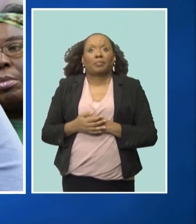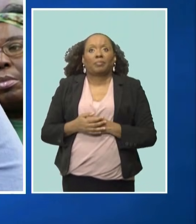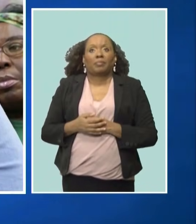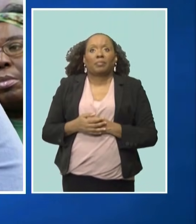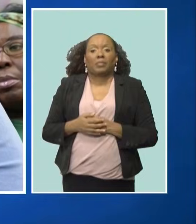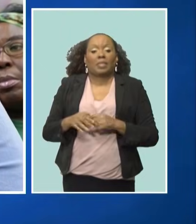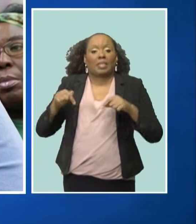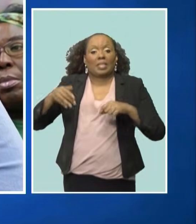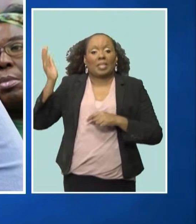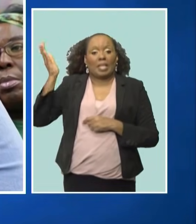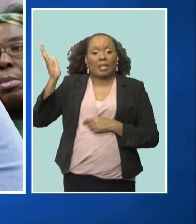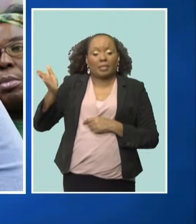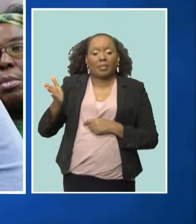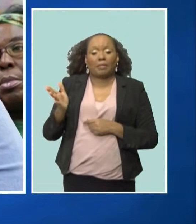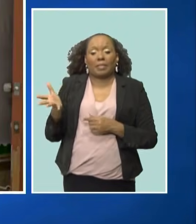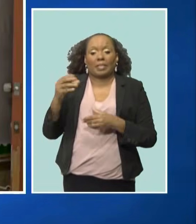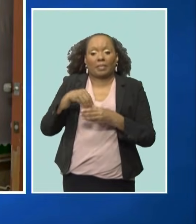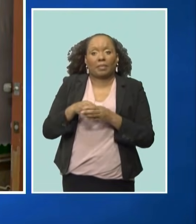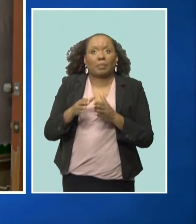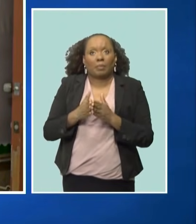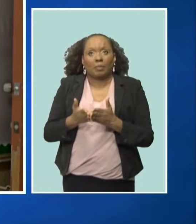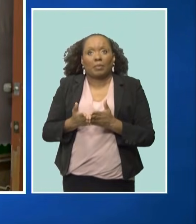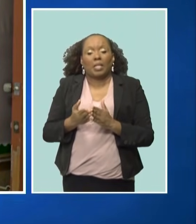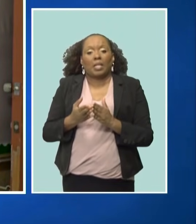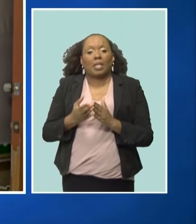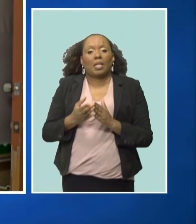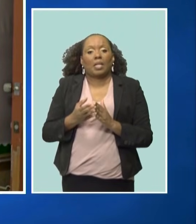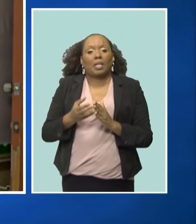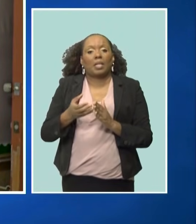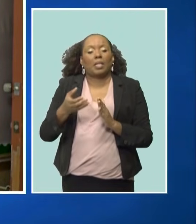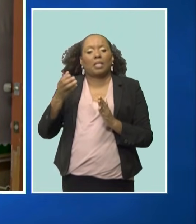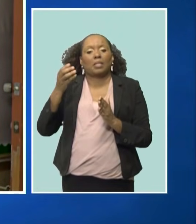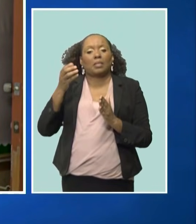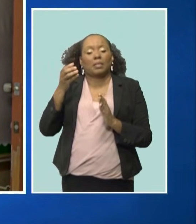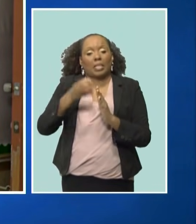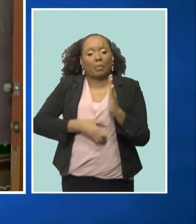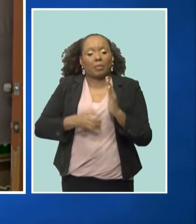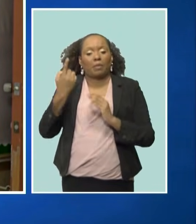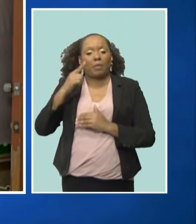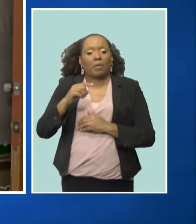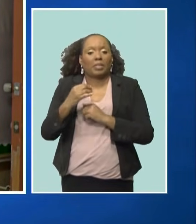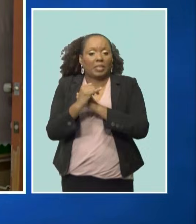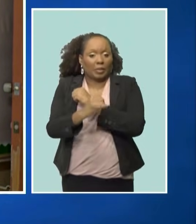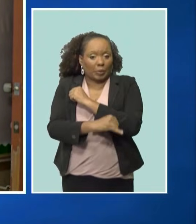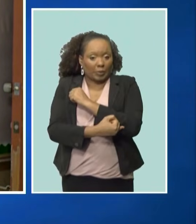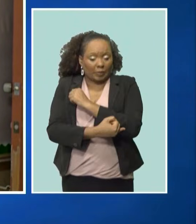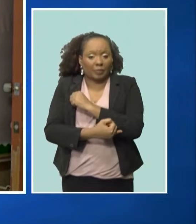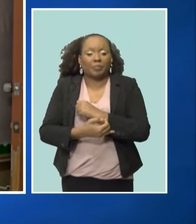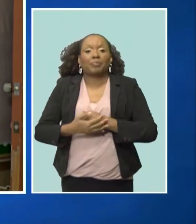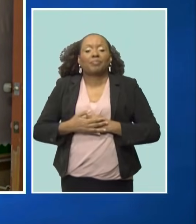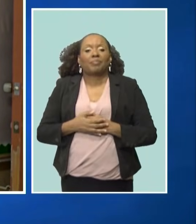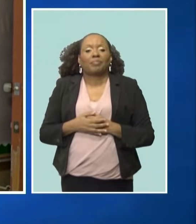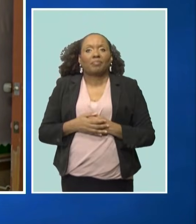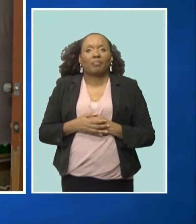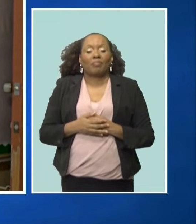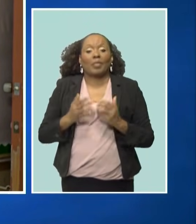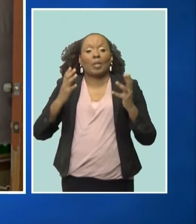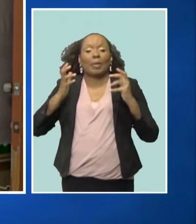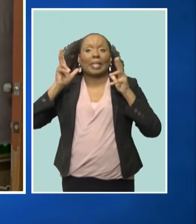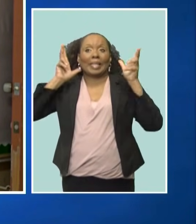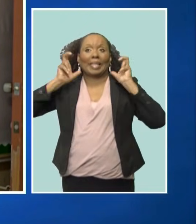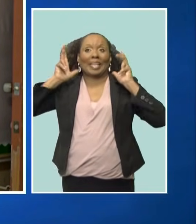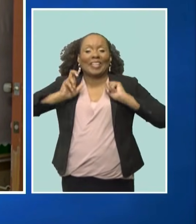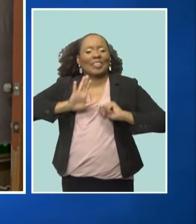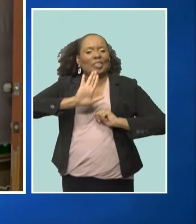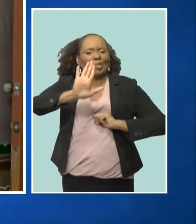in a book. This will be the chapter for St. Joseph. We've already had 3 of them. And we want to hear your